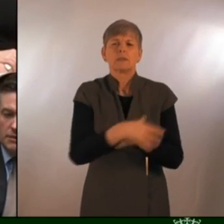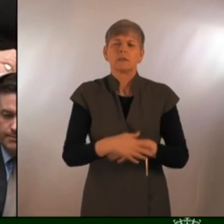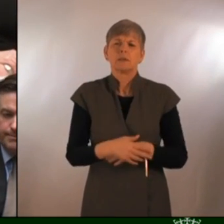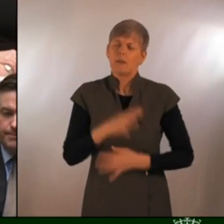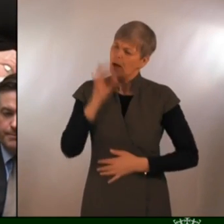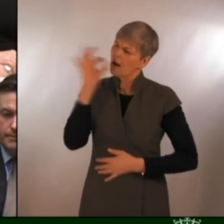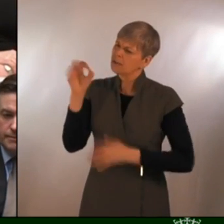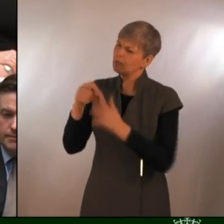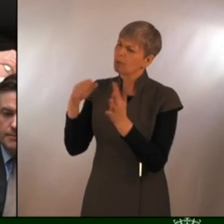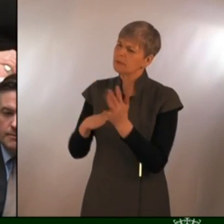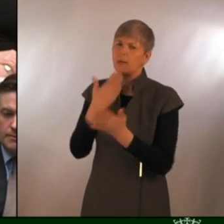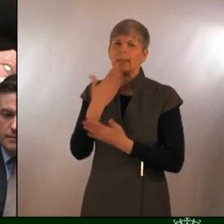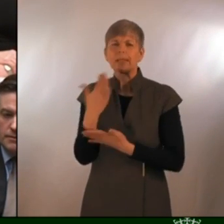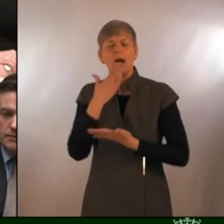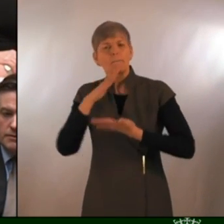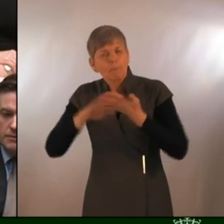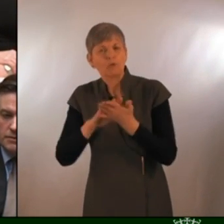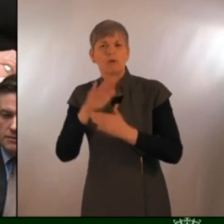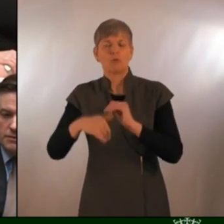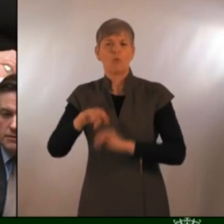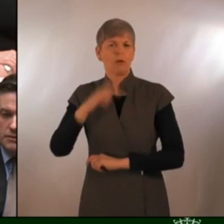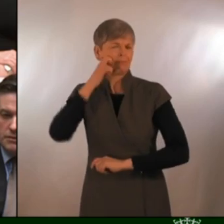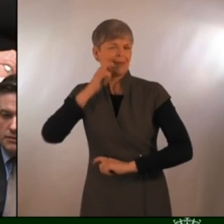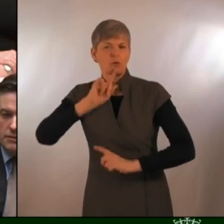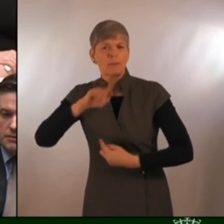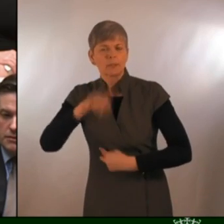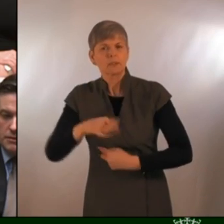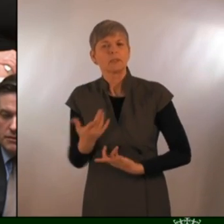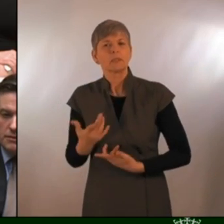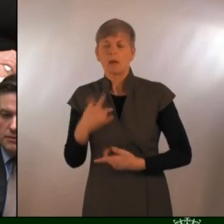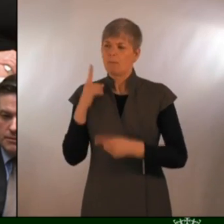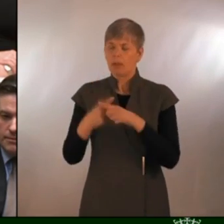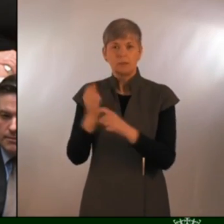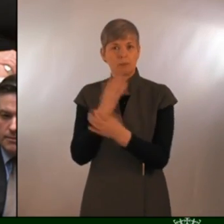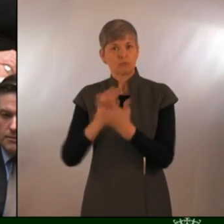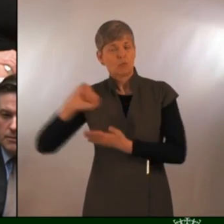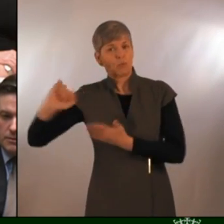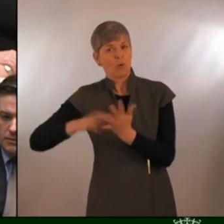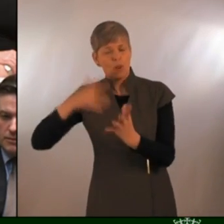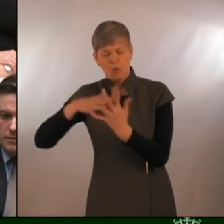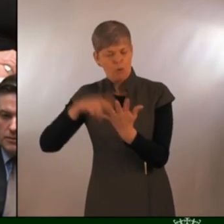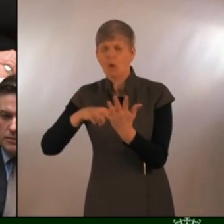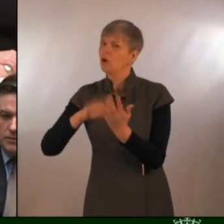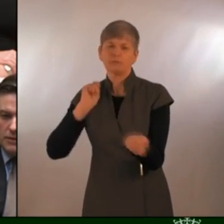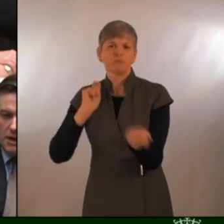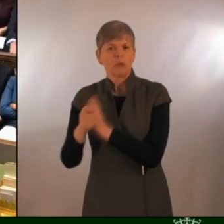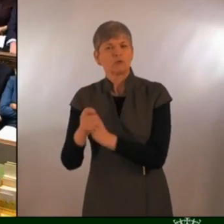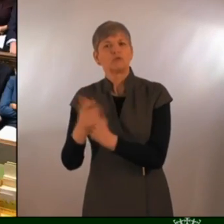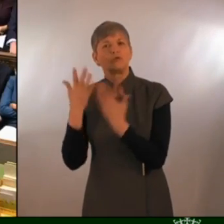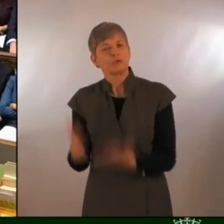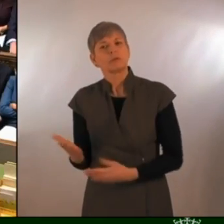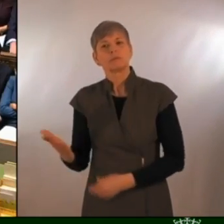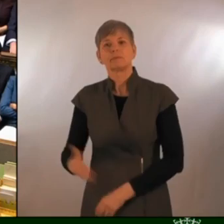apologise for his offensive comments and ensure that these discriminatory policies are reversed by his